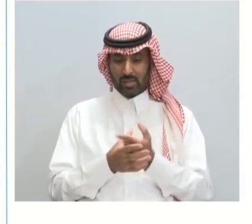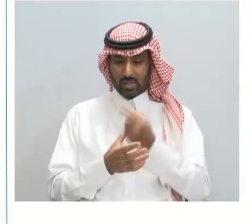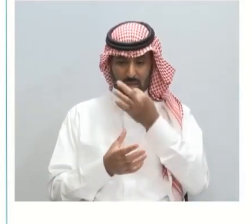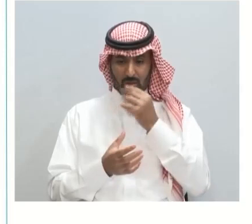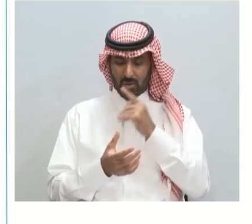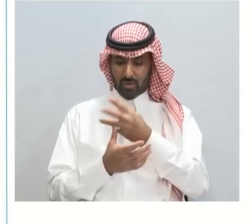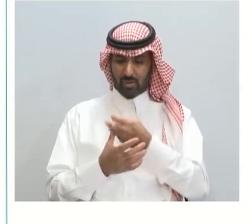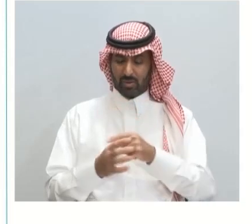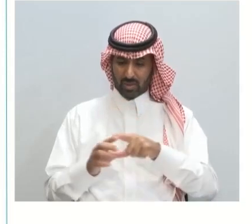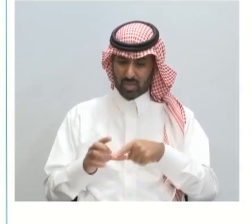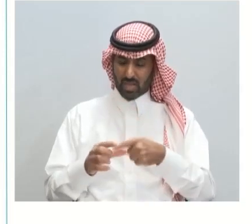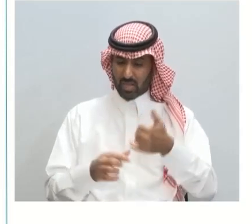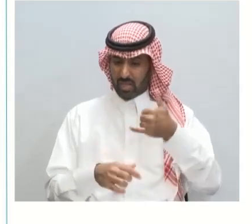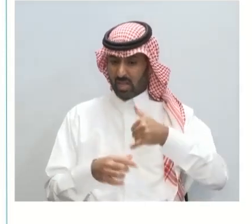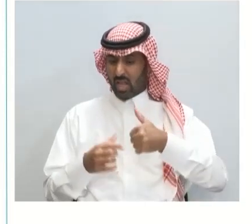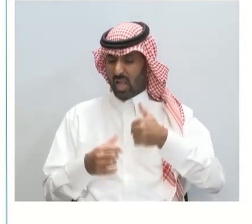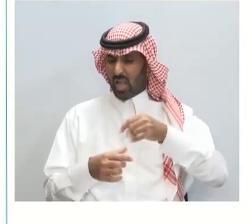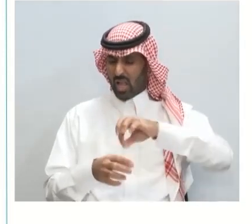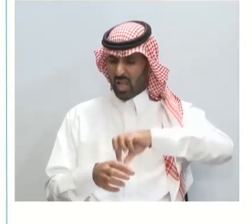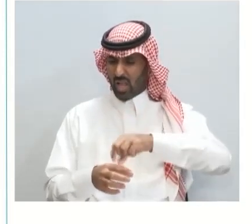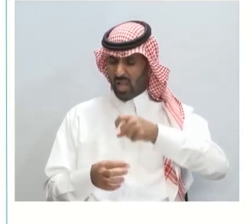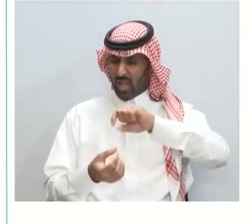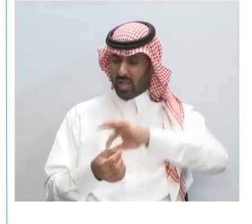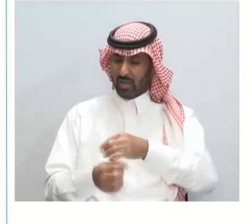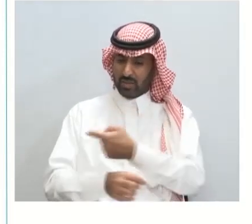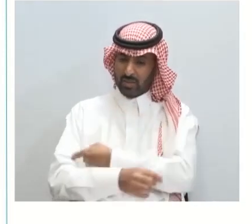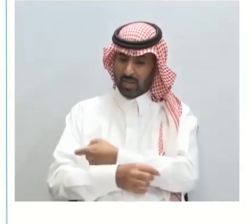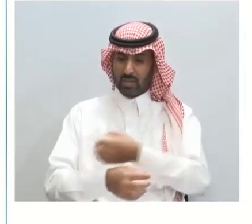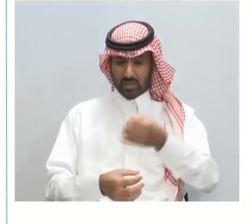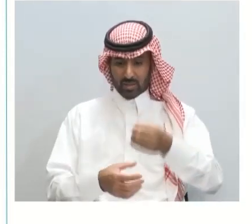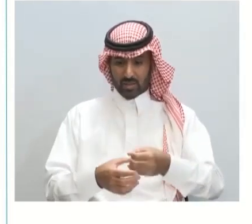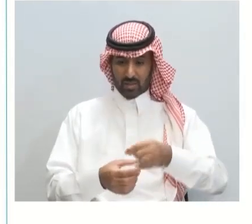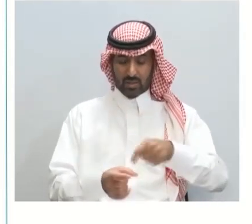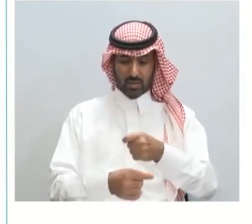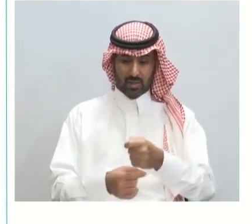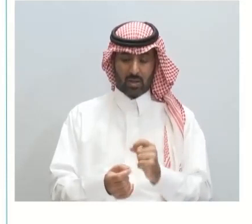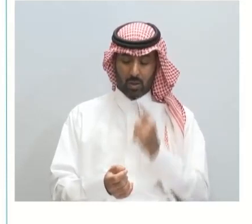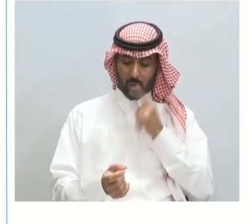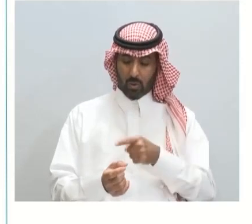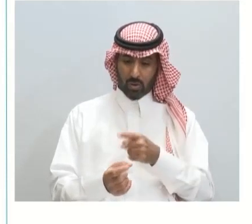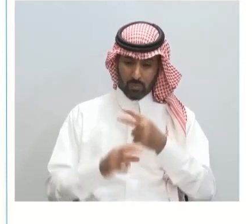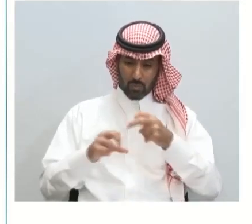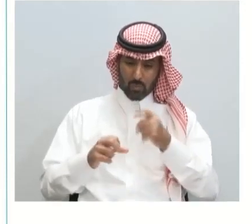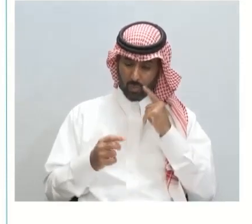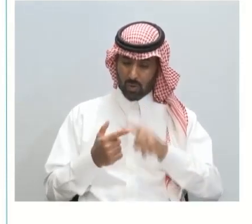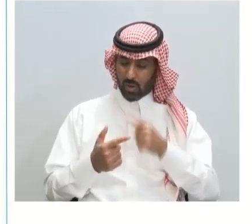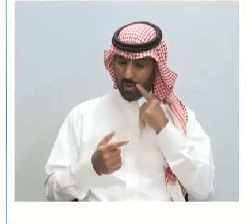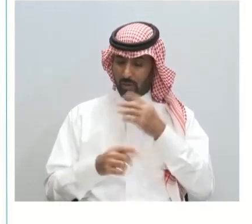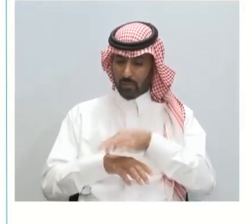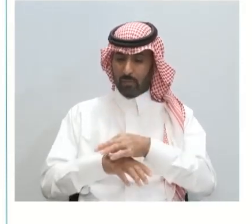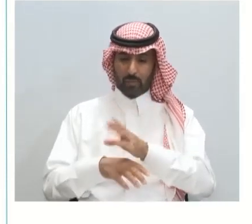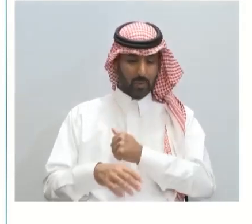to genetic testing. The value of genetic testing is particularly questionable when testing for a disease that is